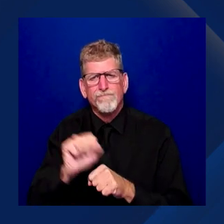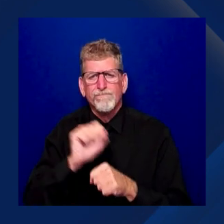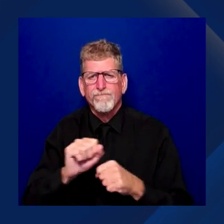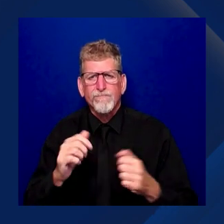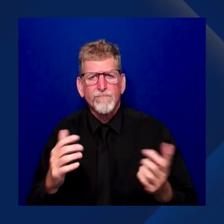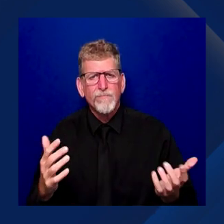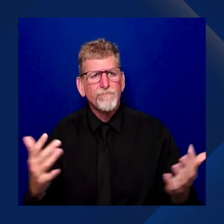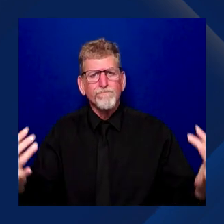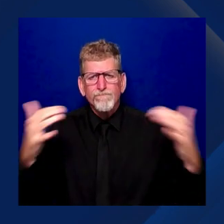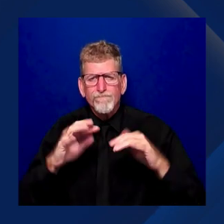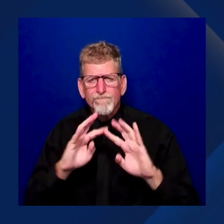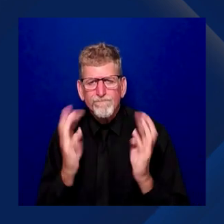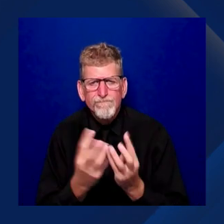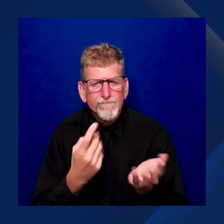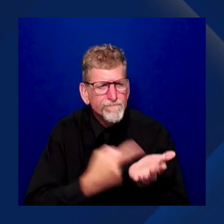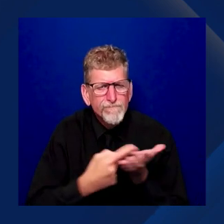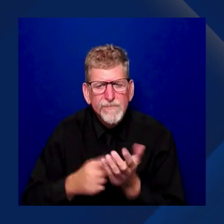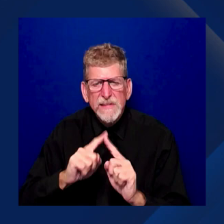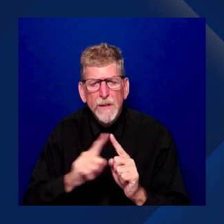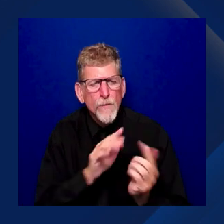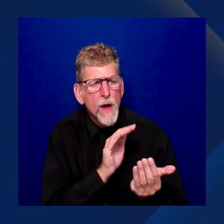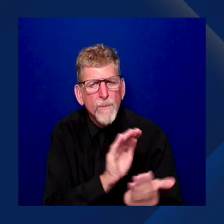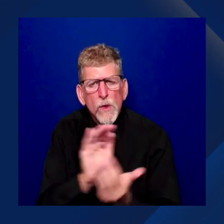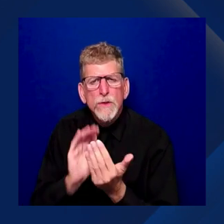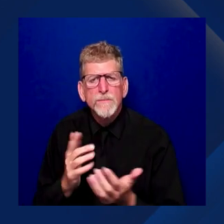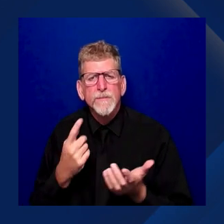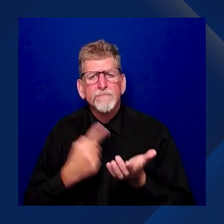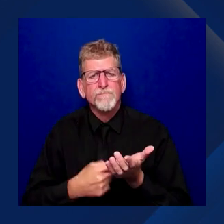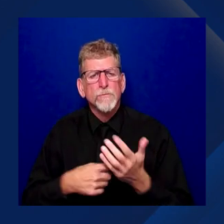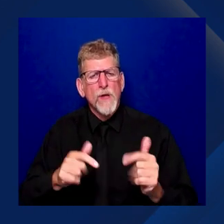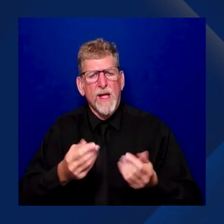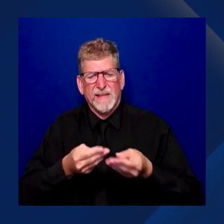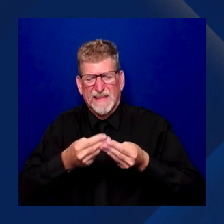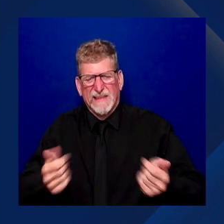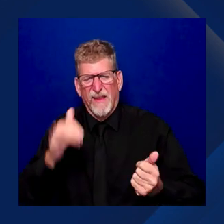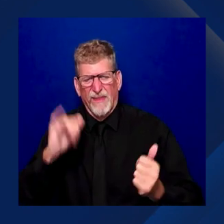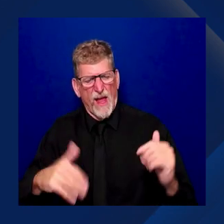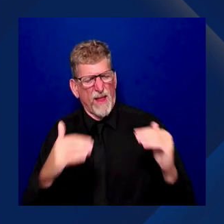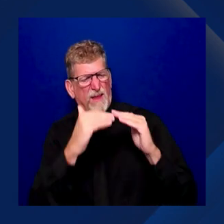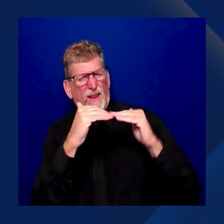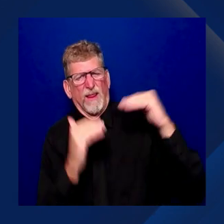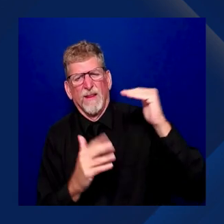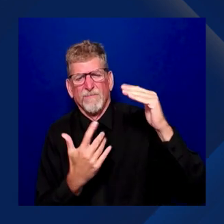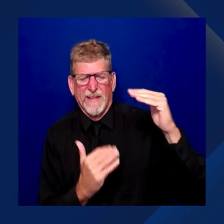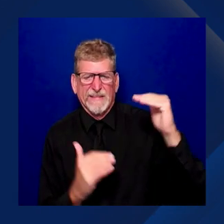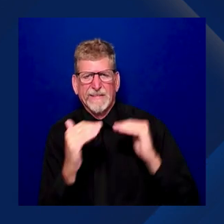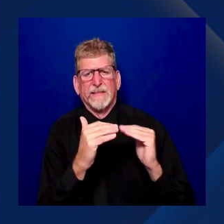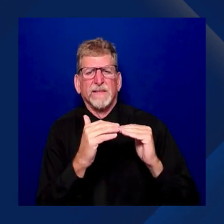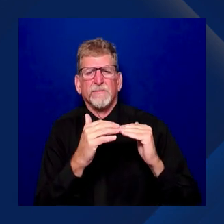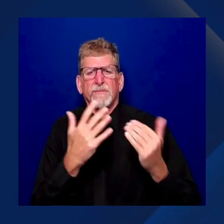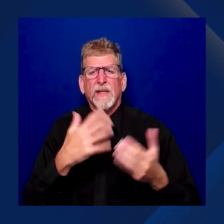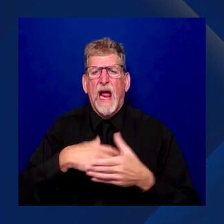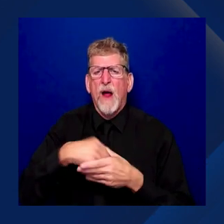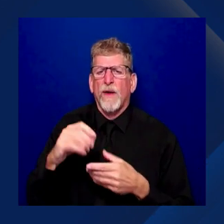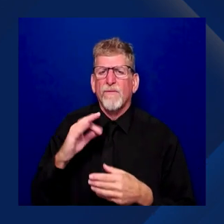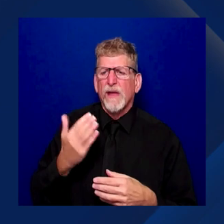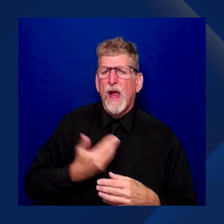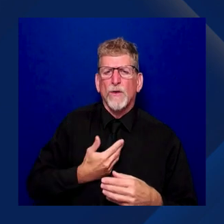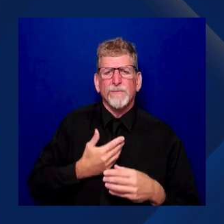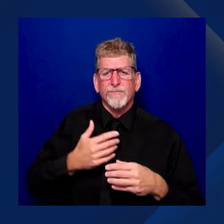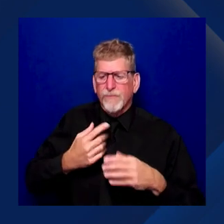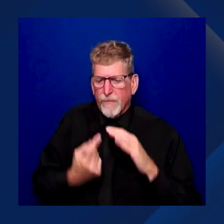eliminate inequities and offers a space for us to come out of our silos and work together. To join us, visit